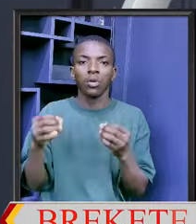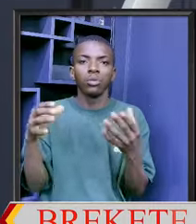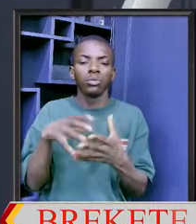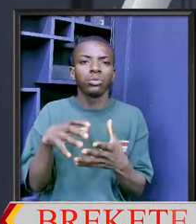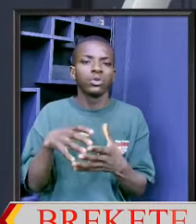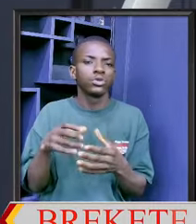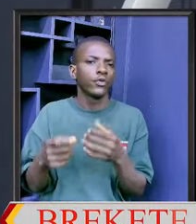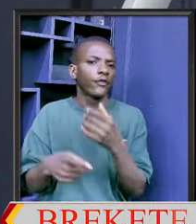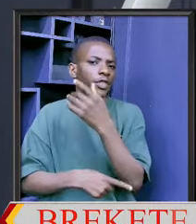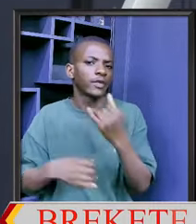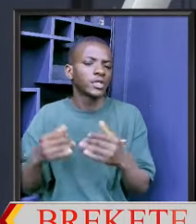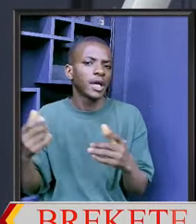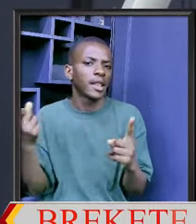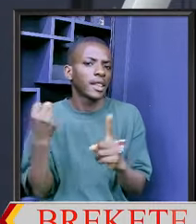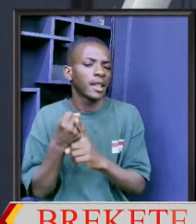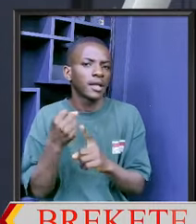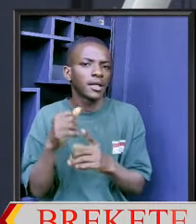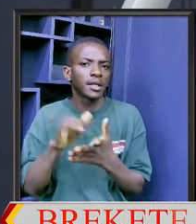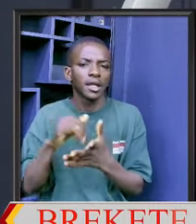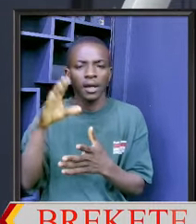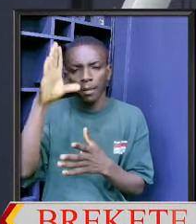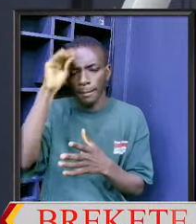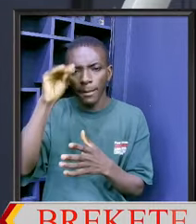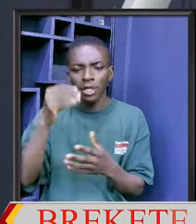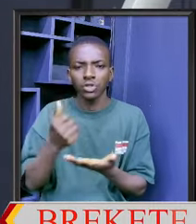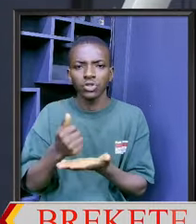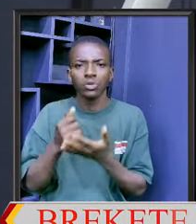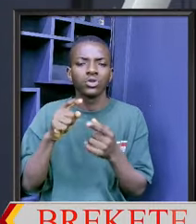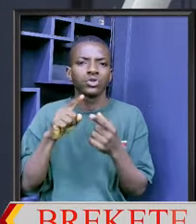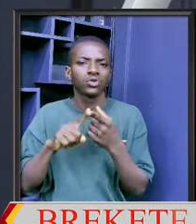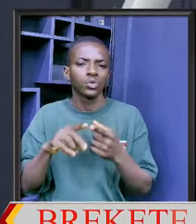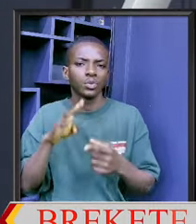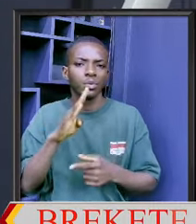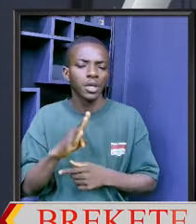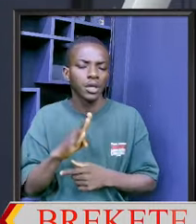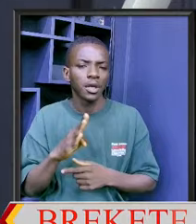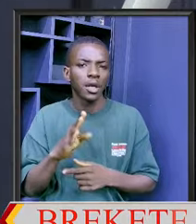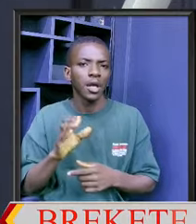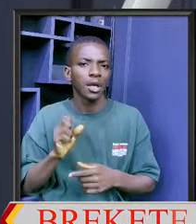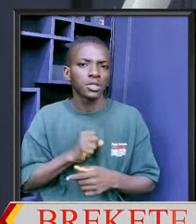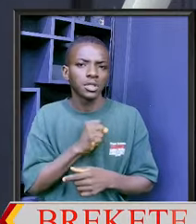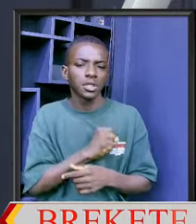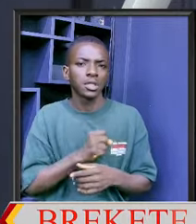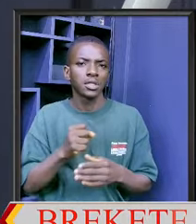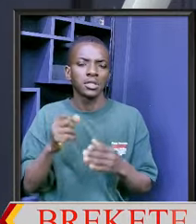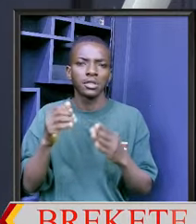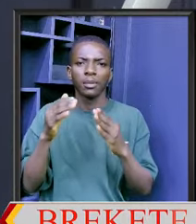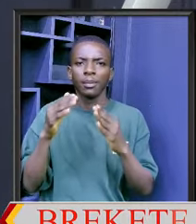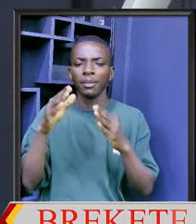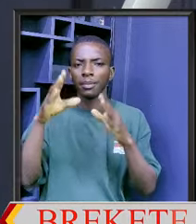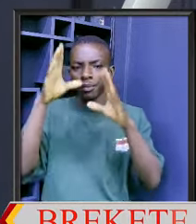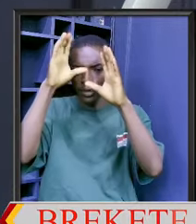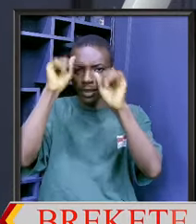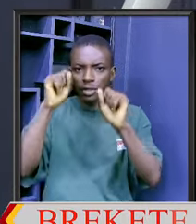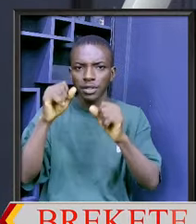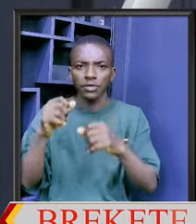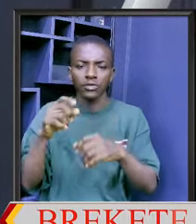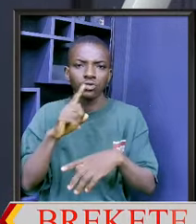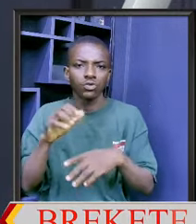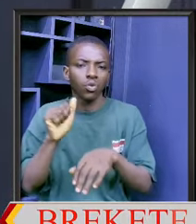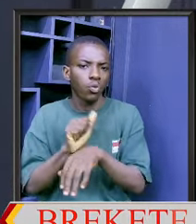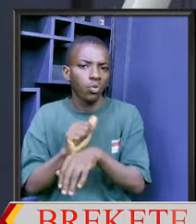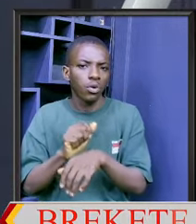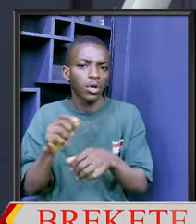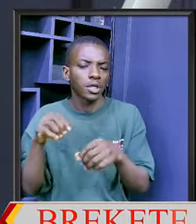are attacking now that man supposed to be Senate president. It will say truth, now they work for